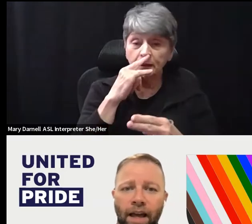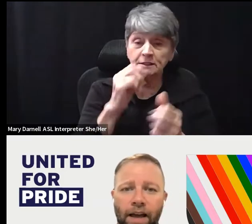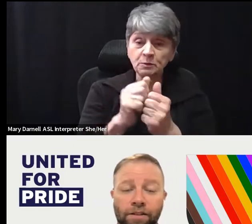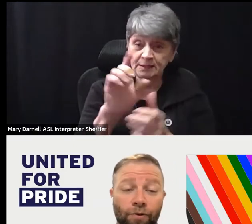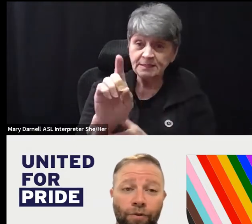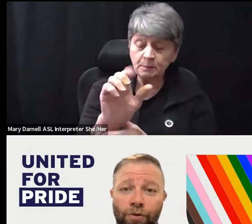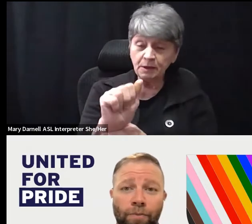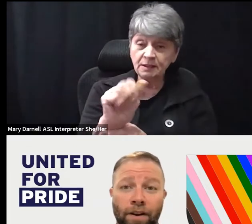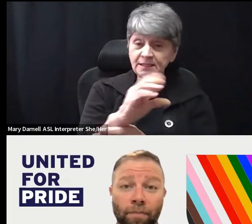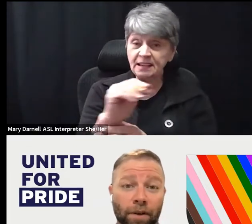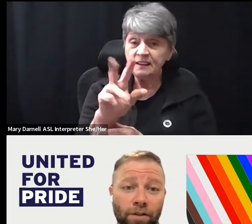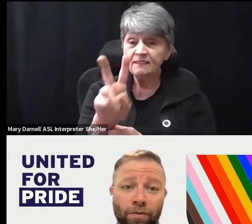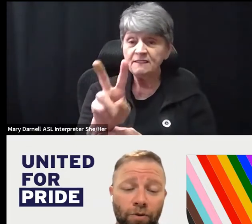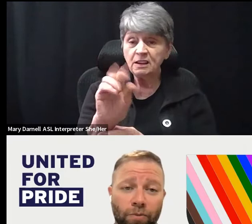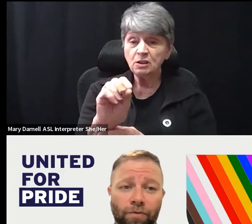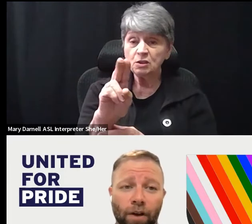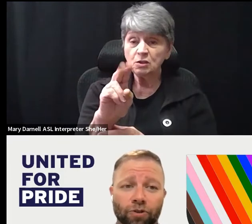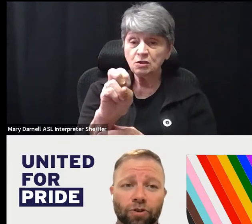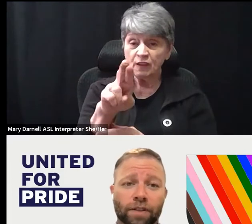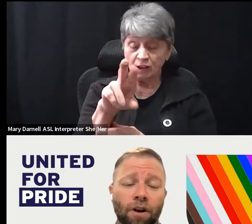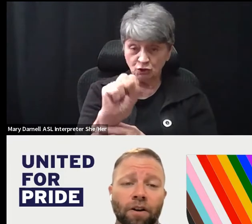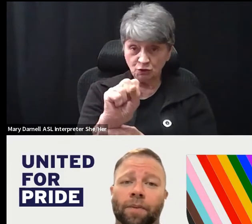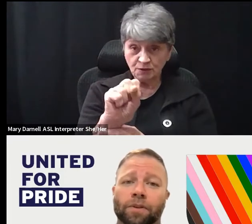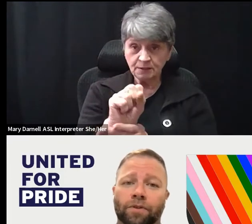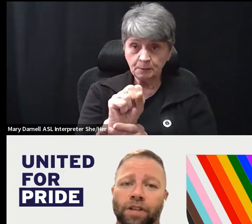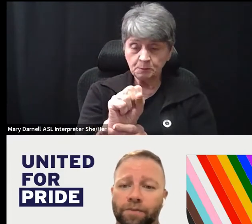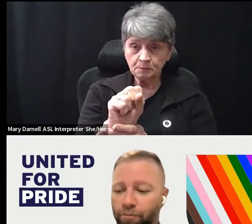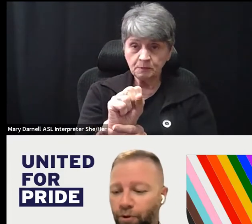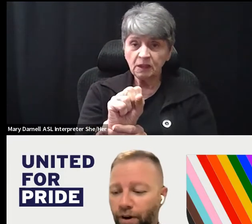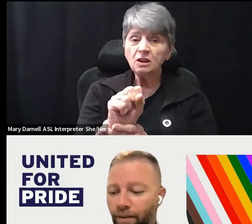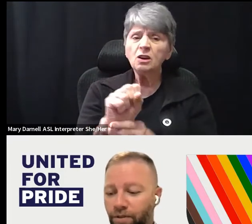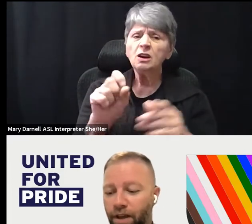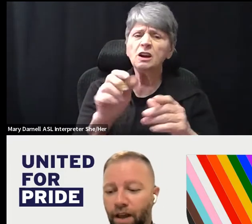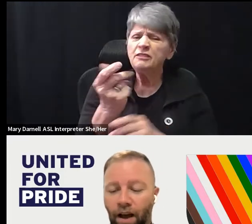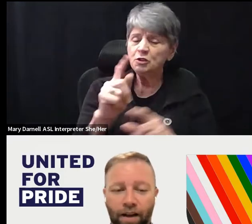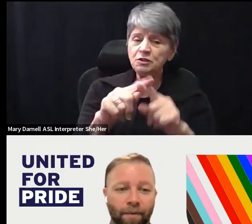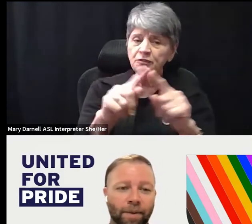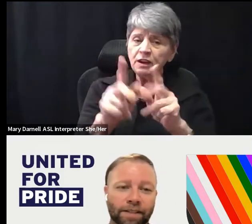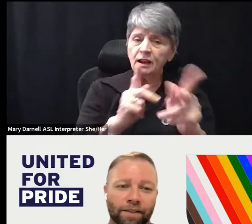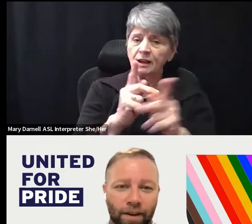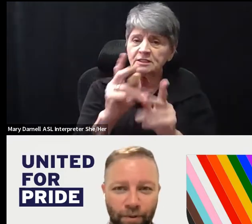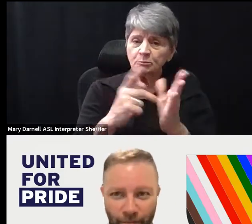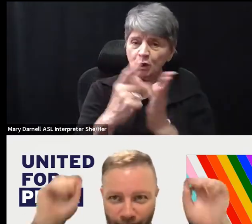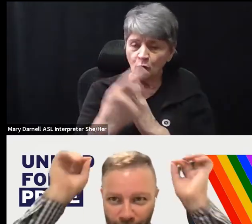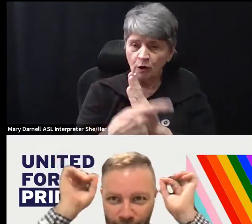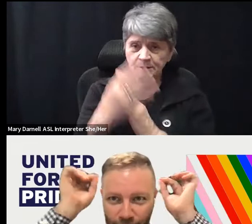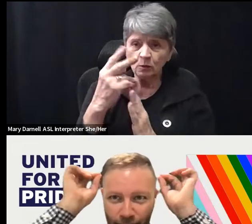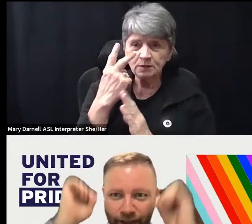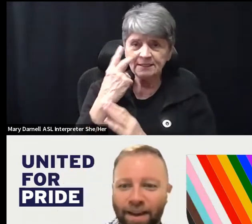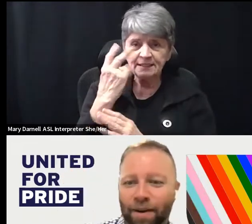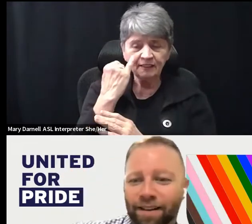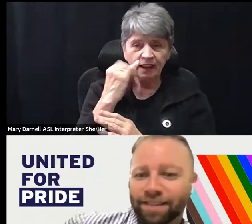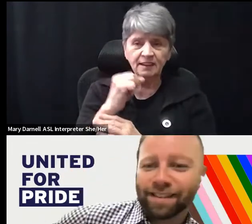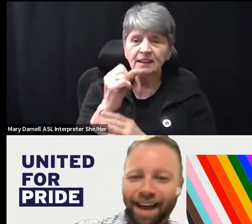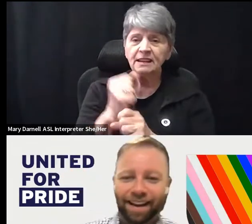to ask, you know, for folks who might not be as familiar with vouchers, and there are a couple of different types of programs. I'm going to see if I can put my